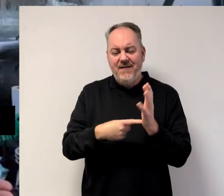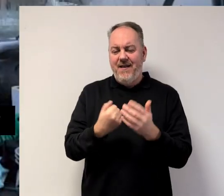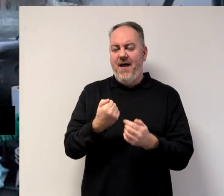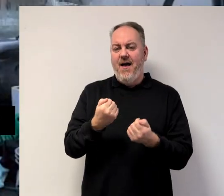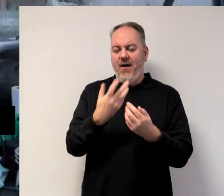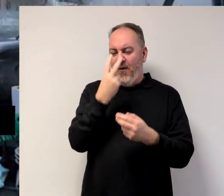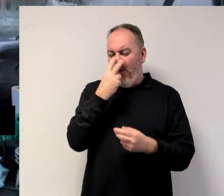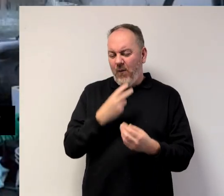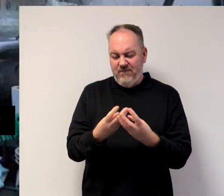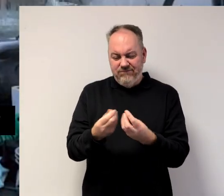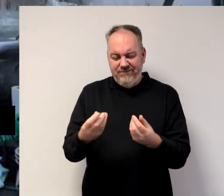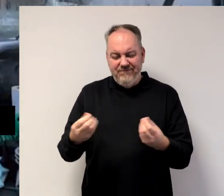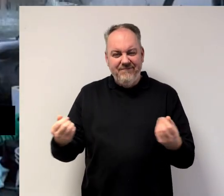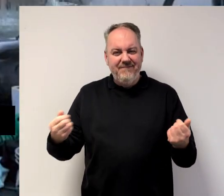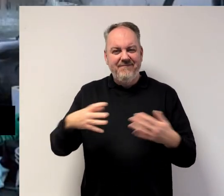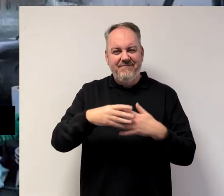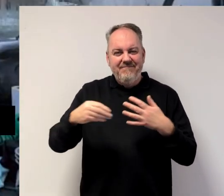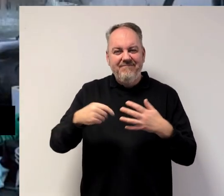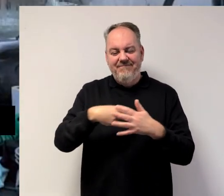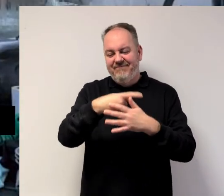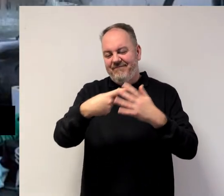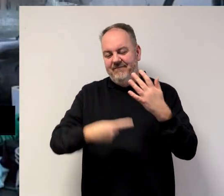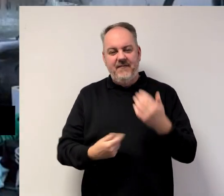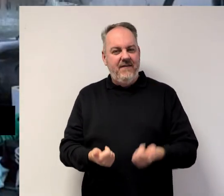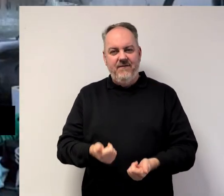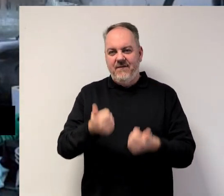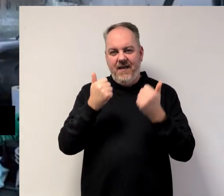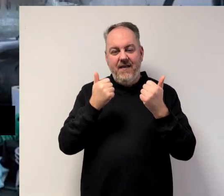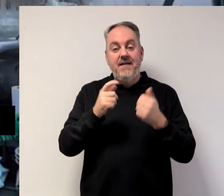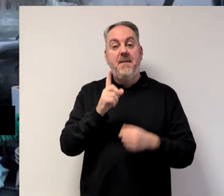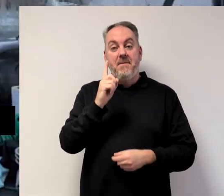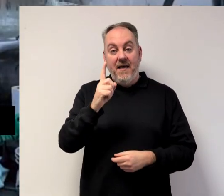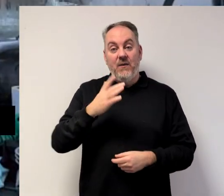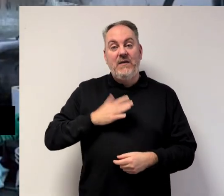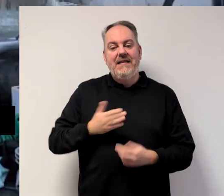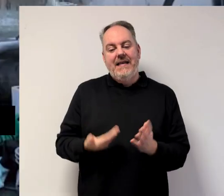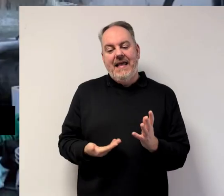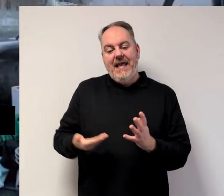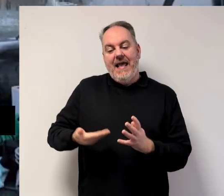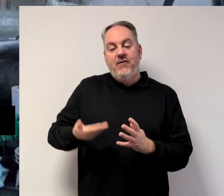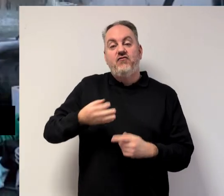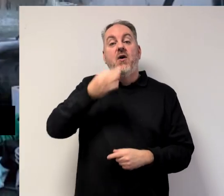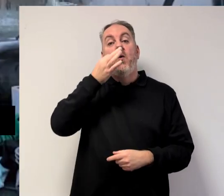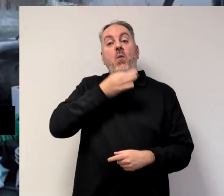only thing was the addition of water butts. We don't have electricity here